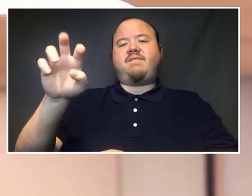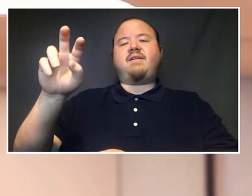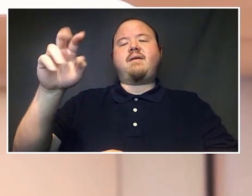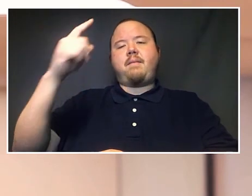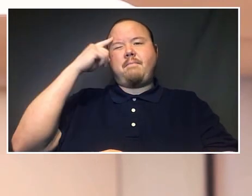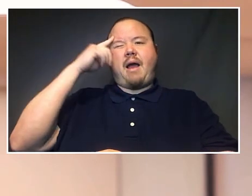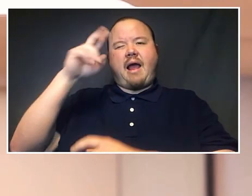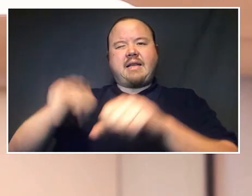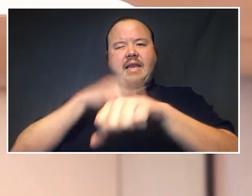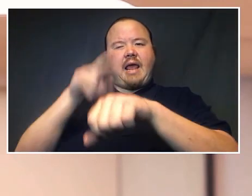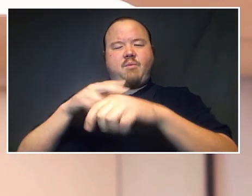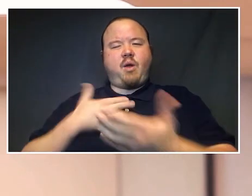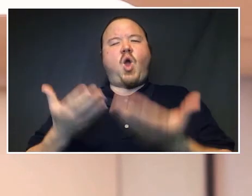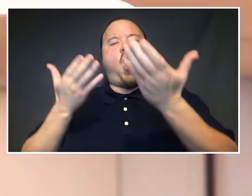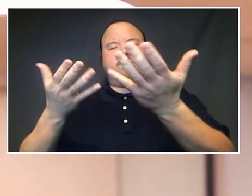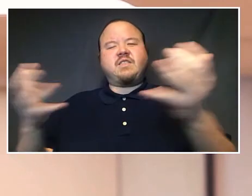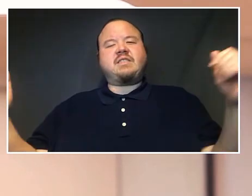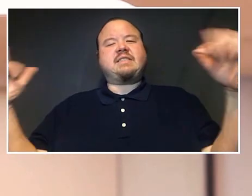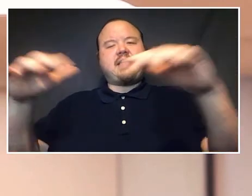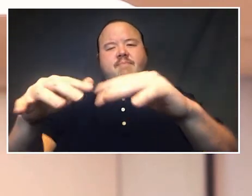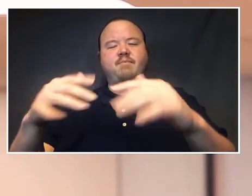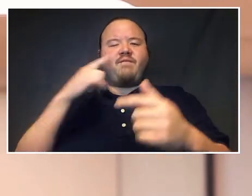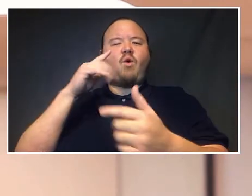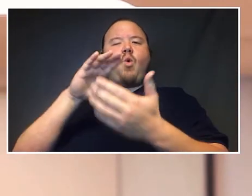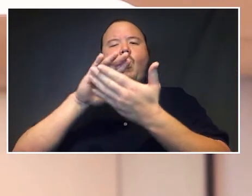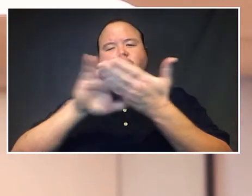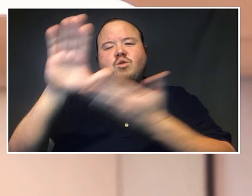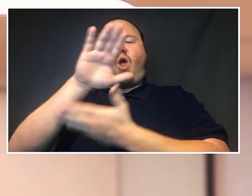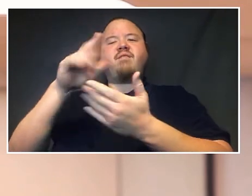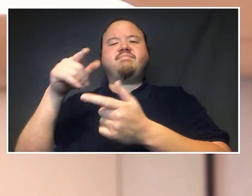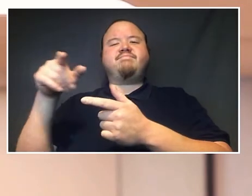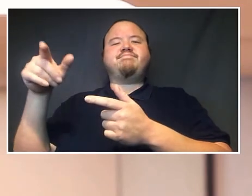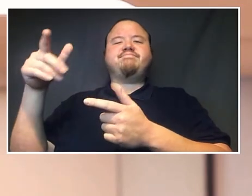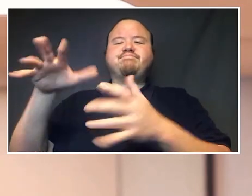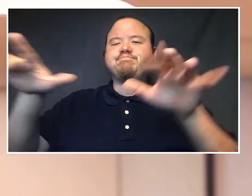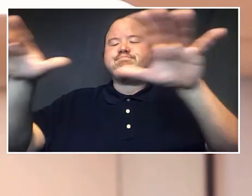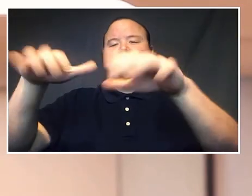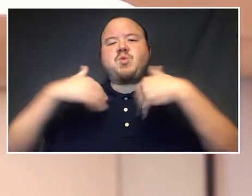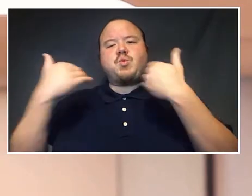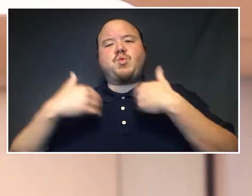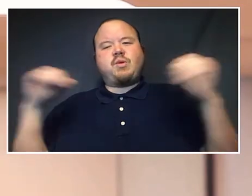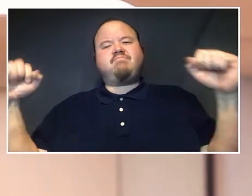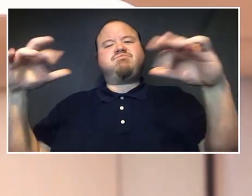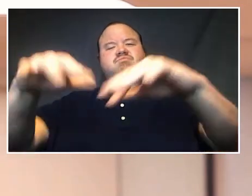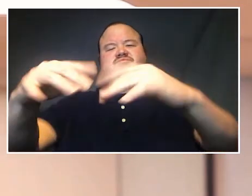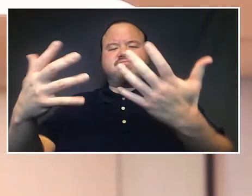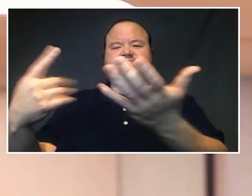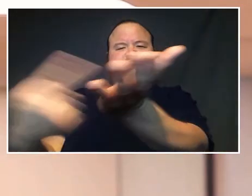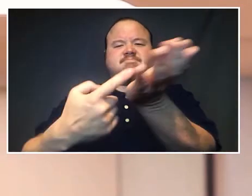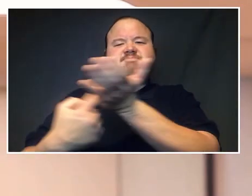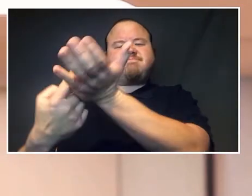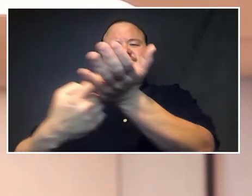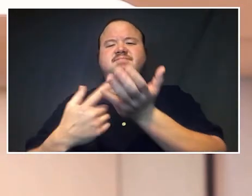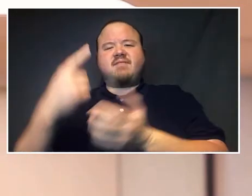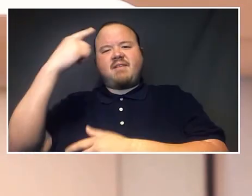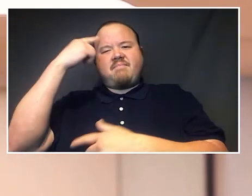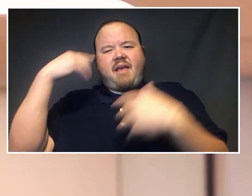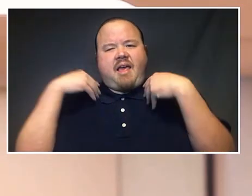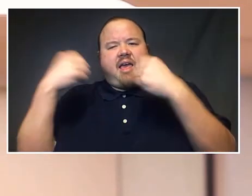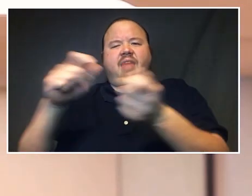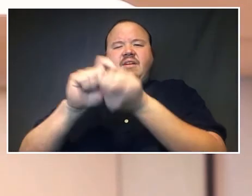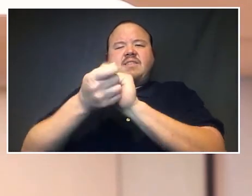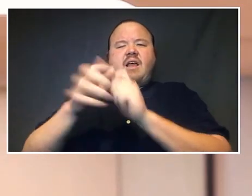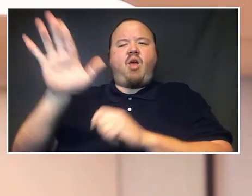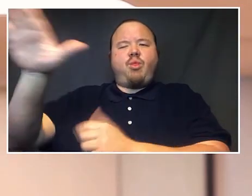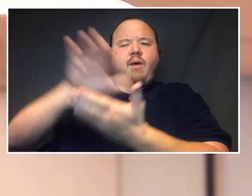a summit for local college and university campuses to engage transition-age youth in changing the conversation about mental health on their